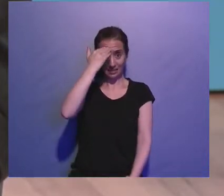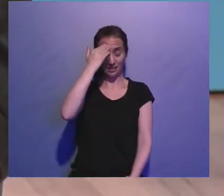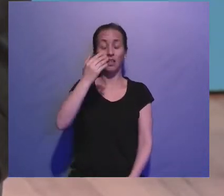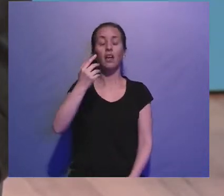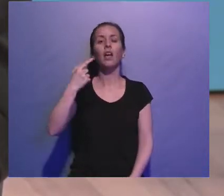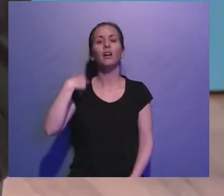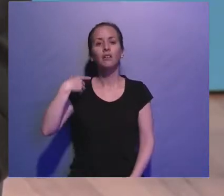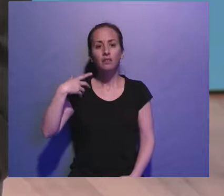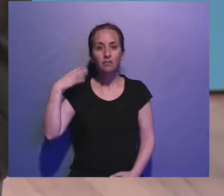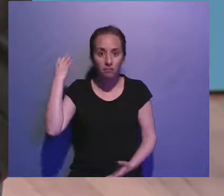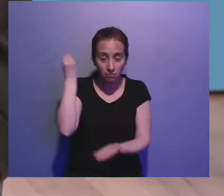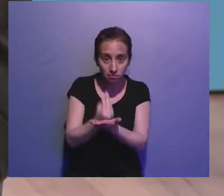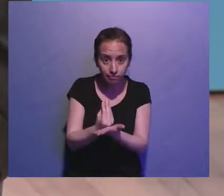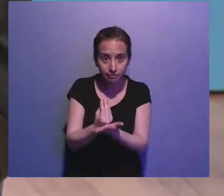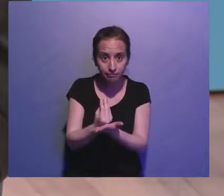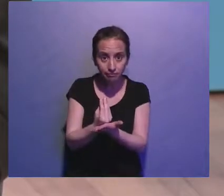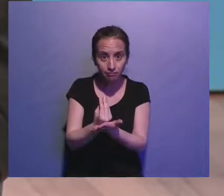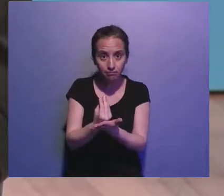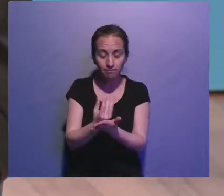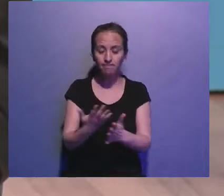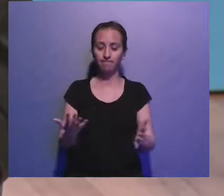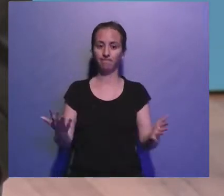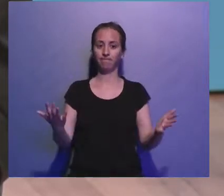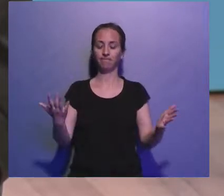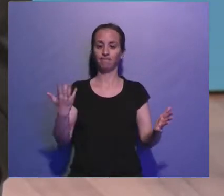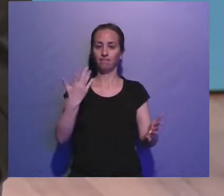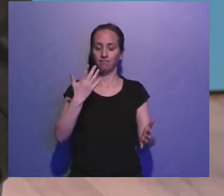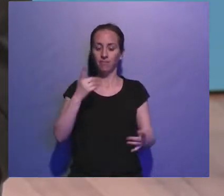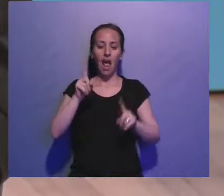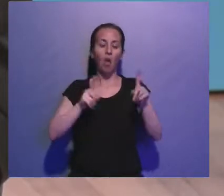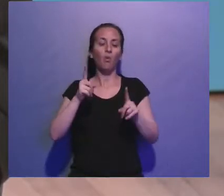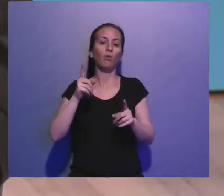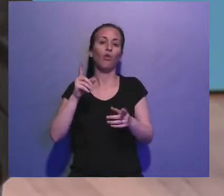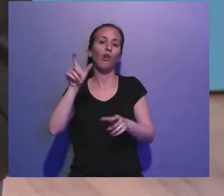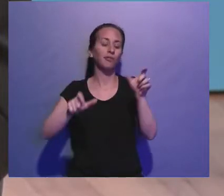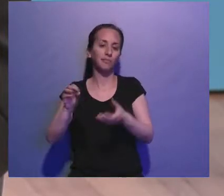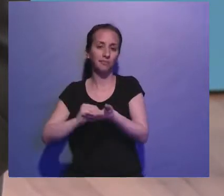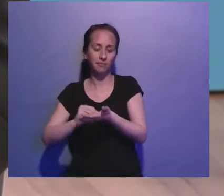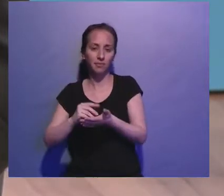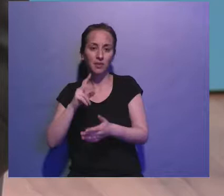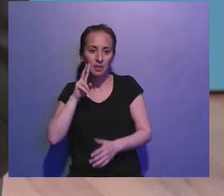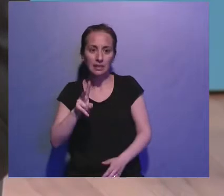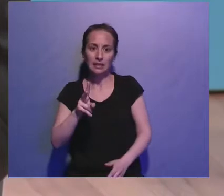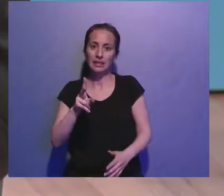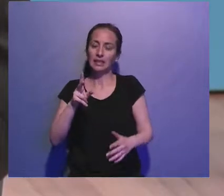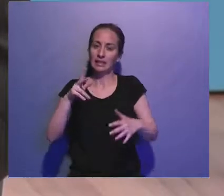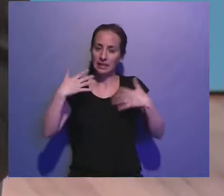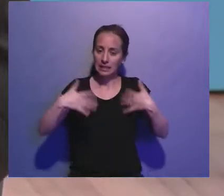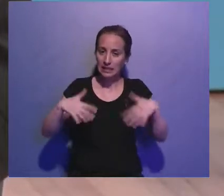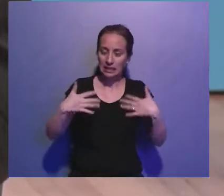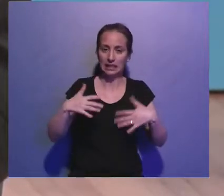to drinking water. In 2015, when I came to the government, some of the